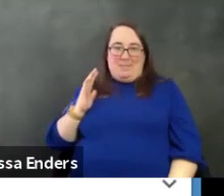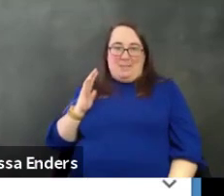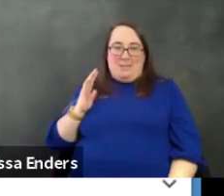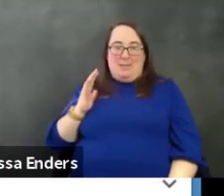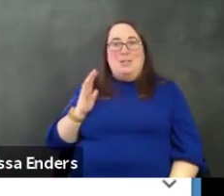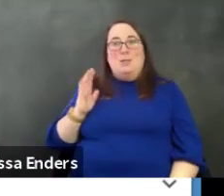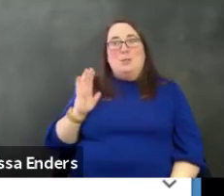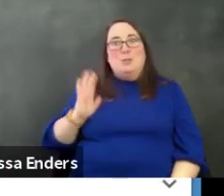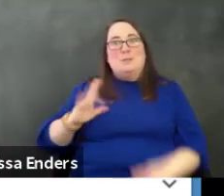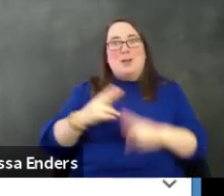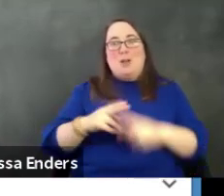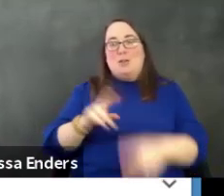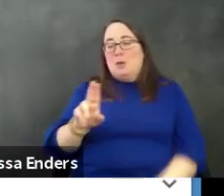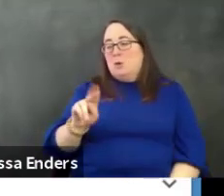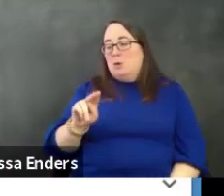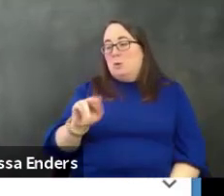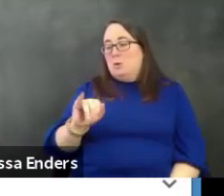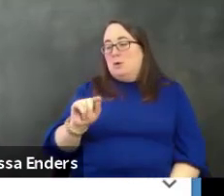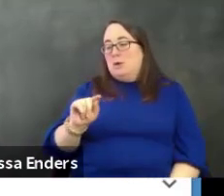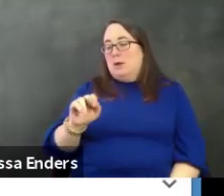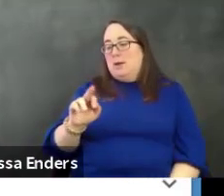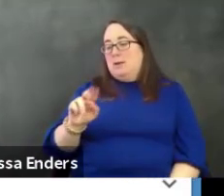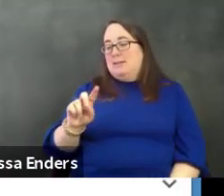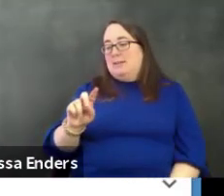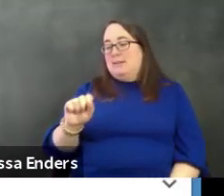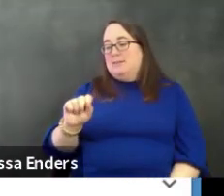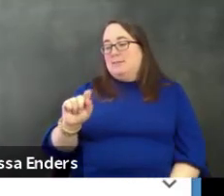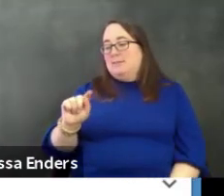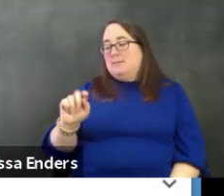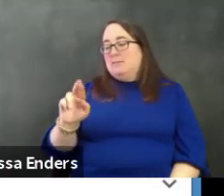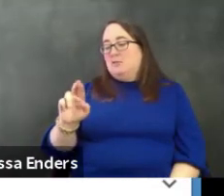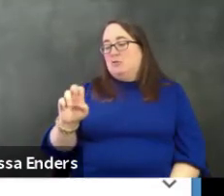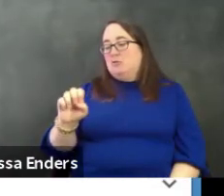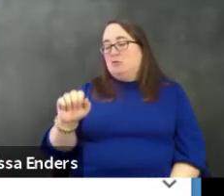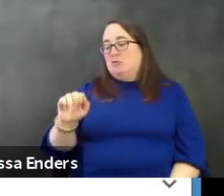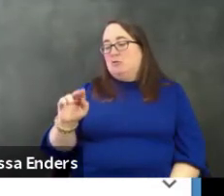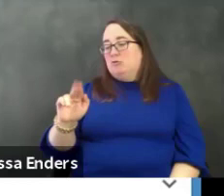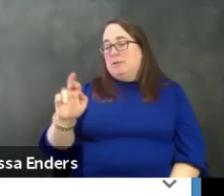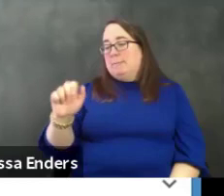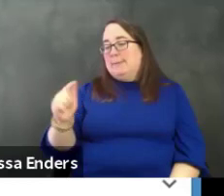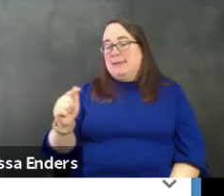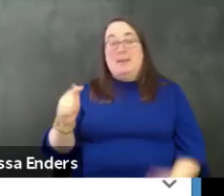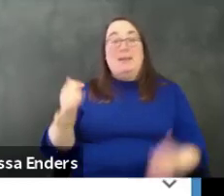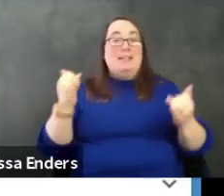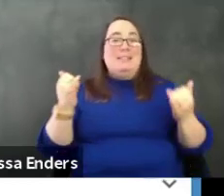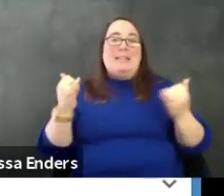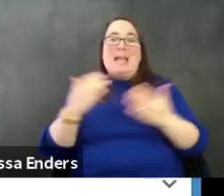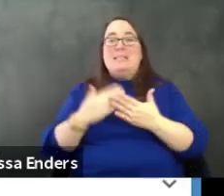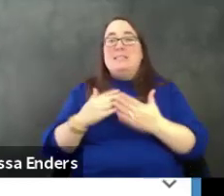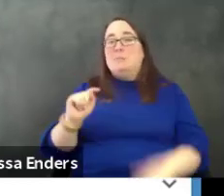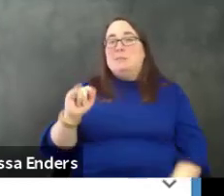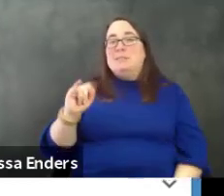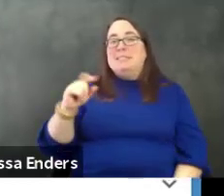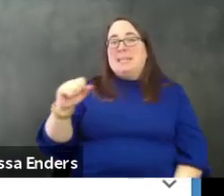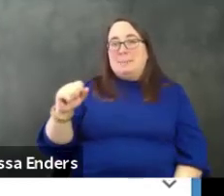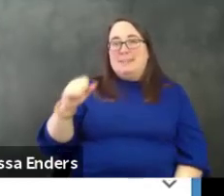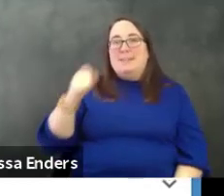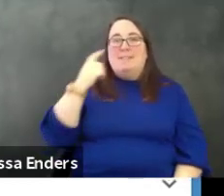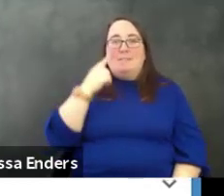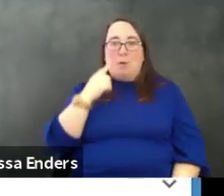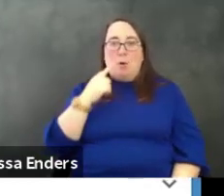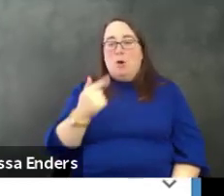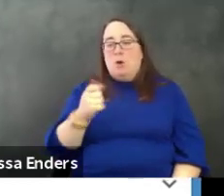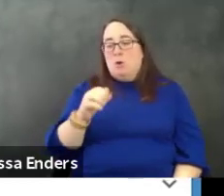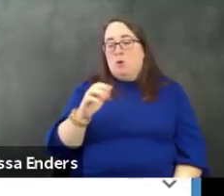Streaming. So today, what I'm going to talk about are some tips and tricks for using Google Classroom and G Suite with Discovery Education